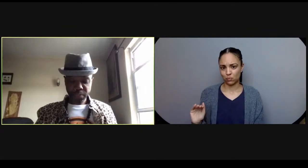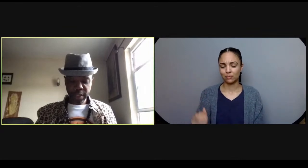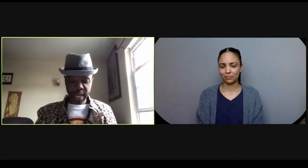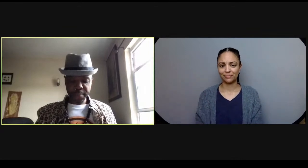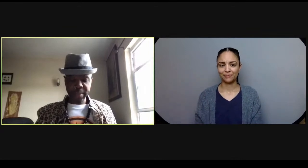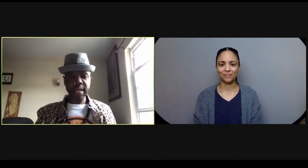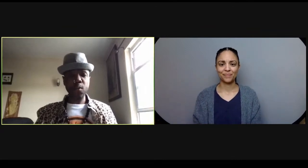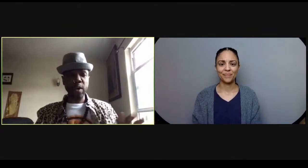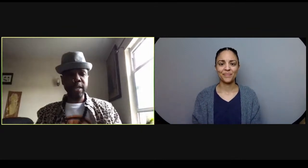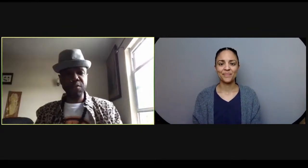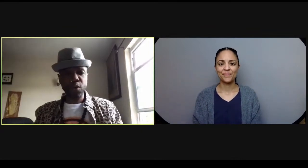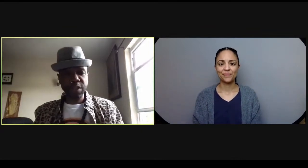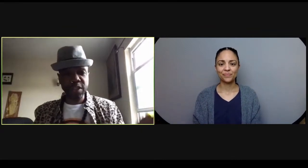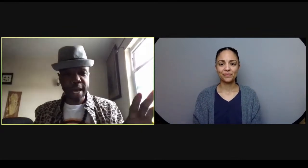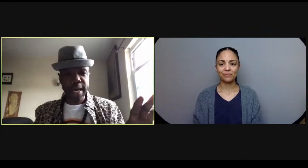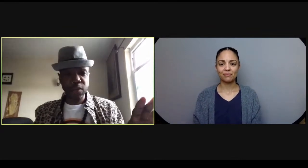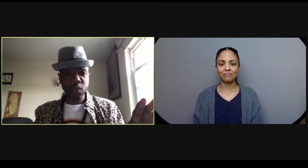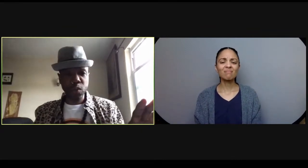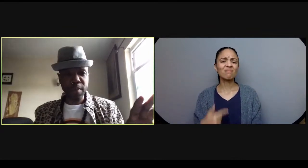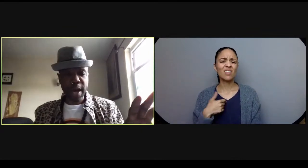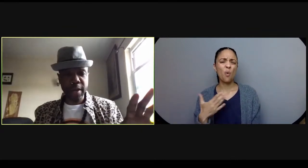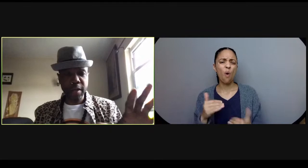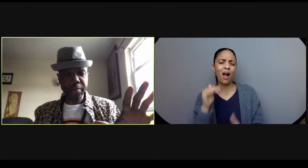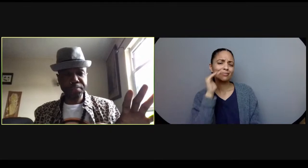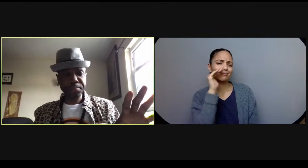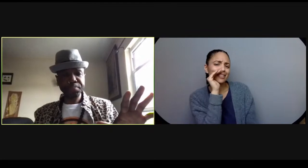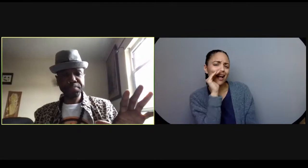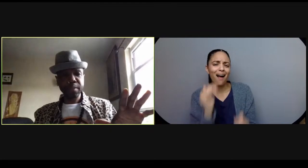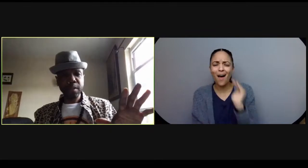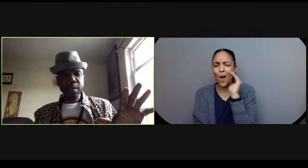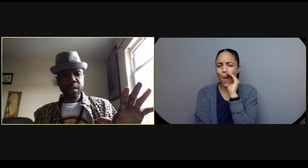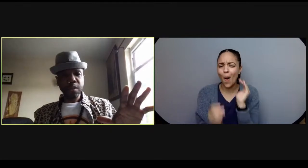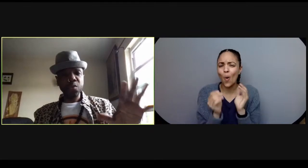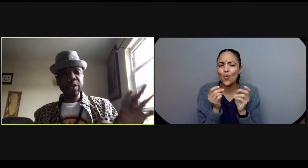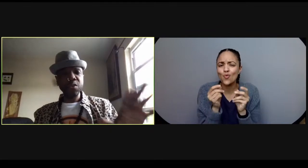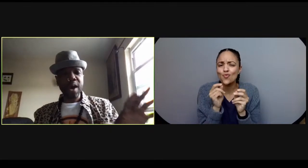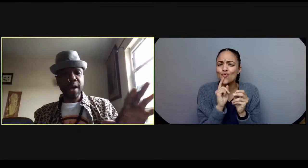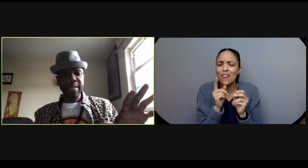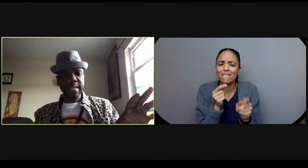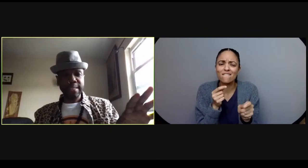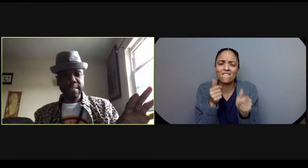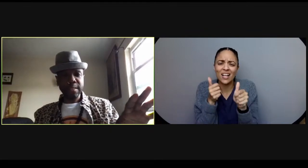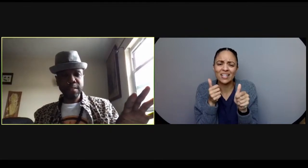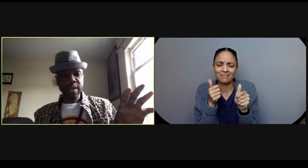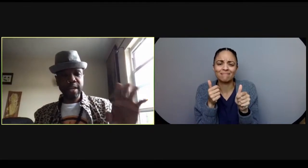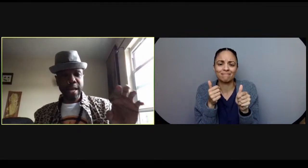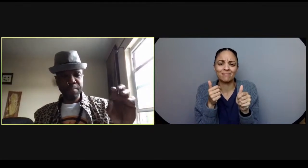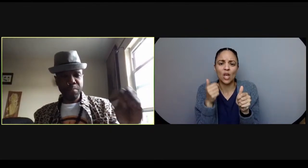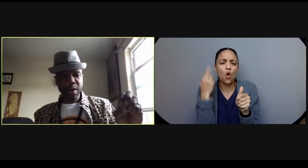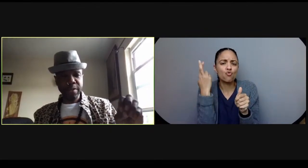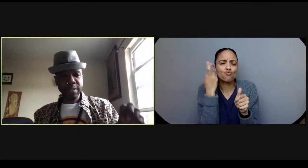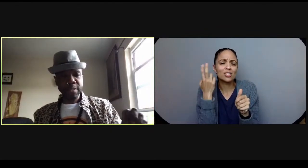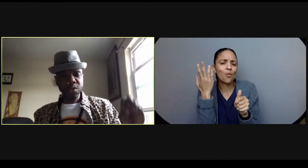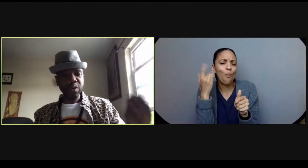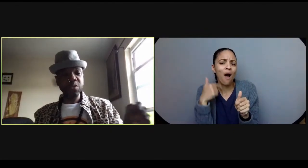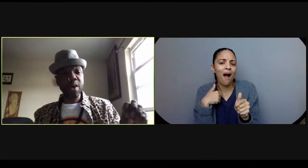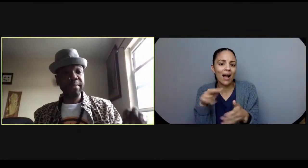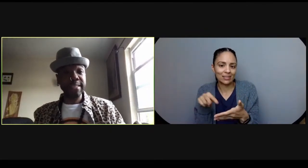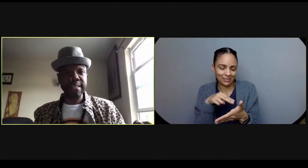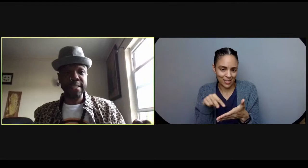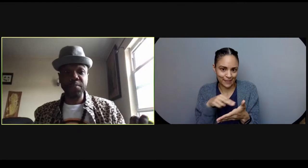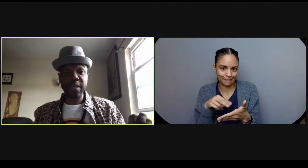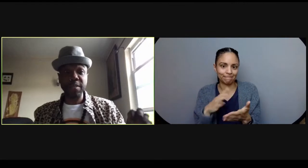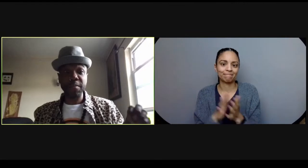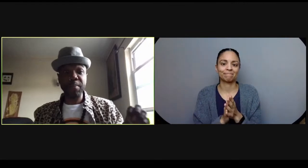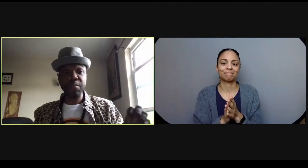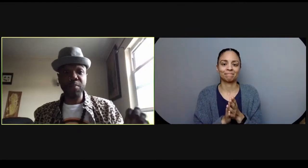Yeah, but then I want to give a quick shout out to my the reason why I'm dancing. So they're like my brothers. The reason why I'm dancing is